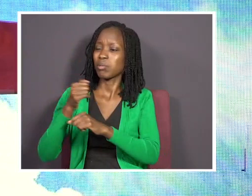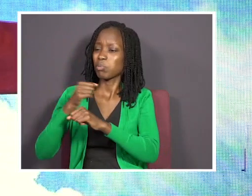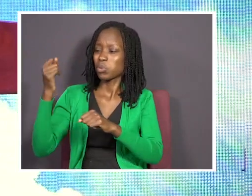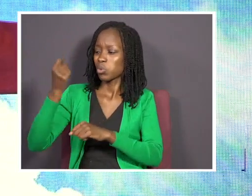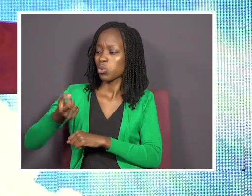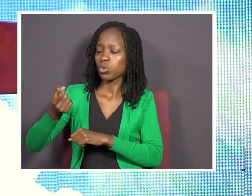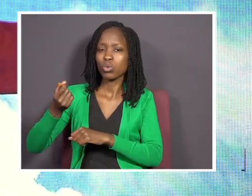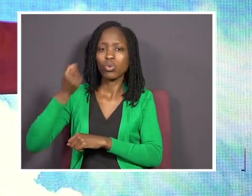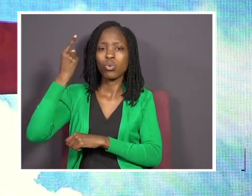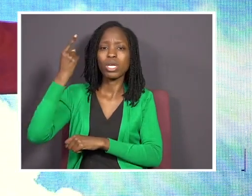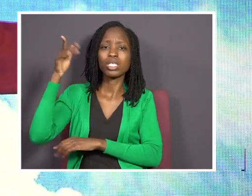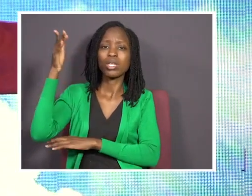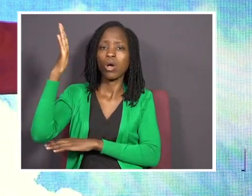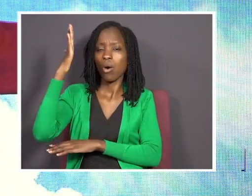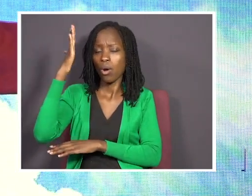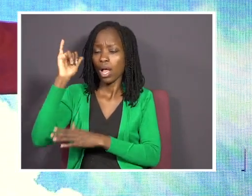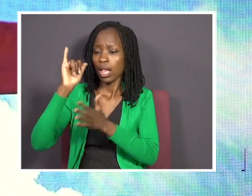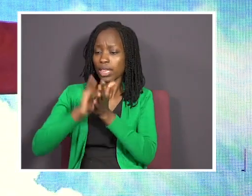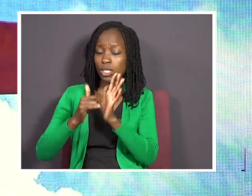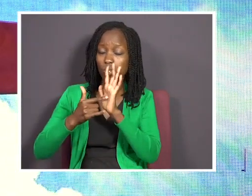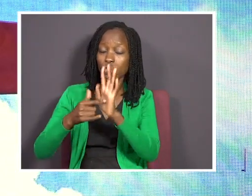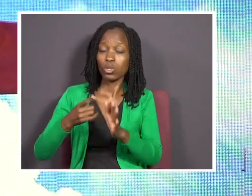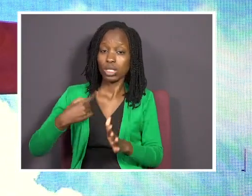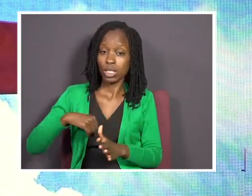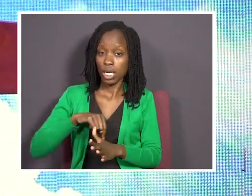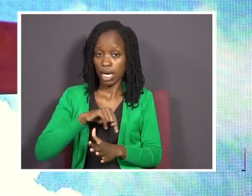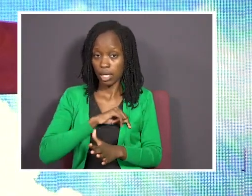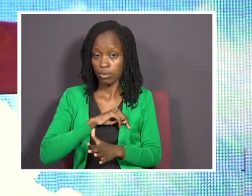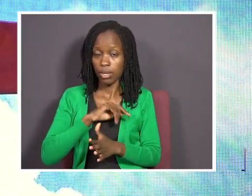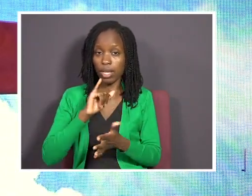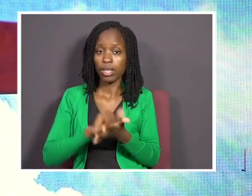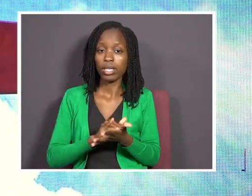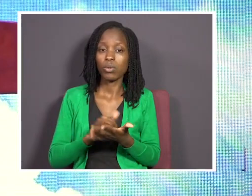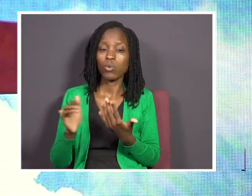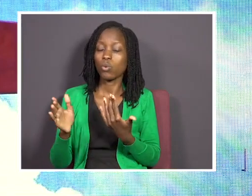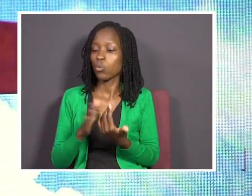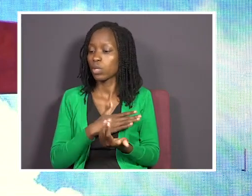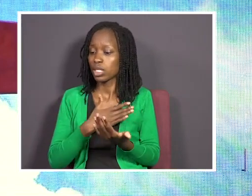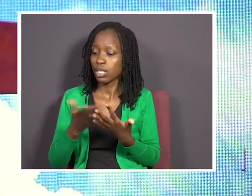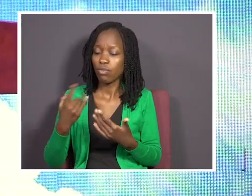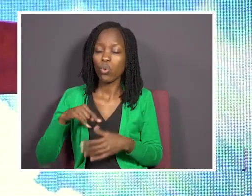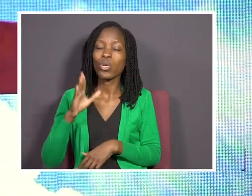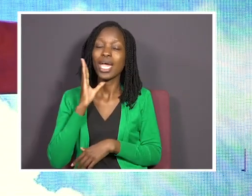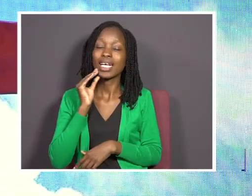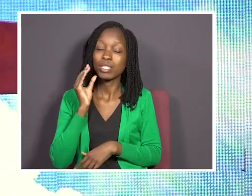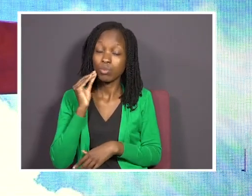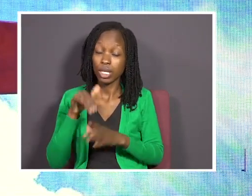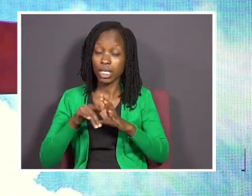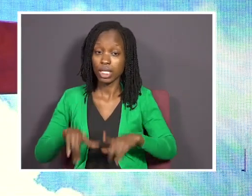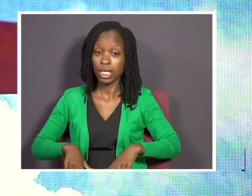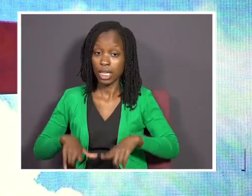discovery. This gives us the perspective that no matter our experiences in